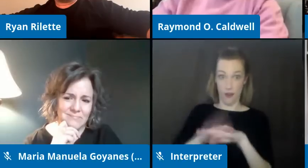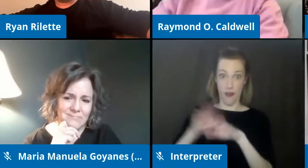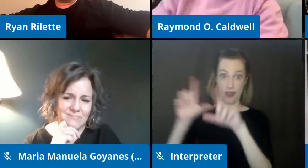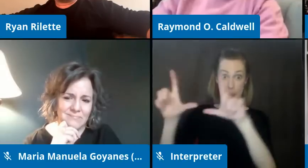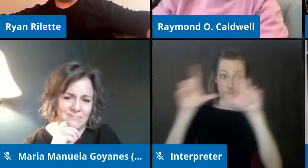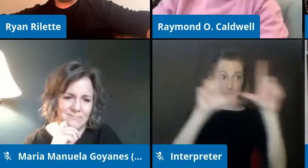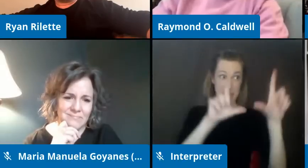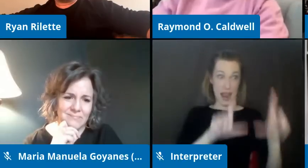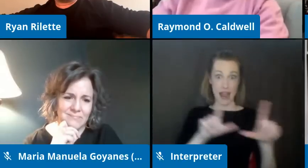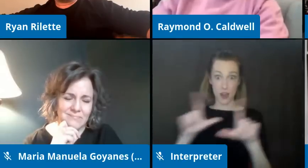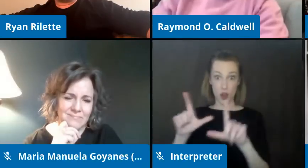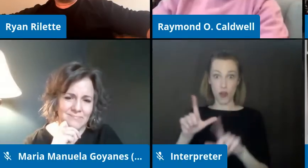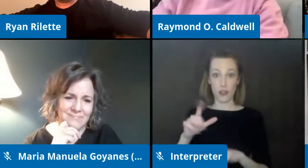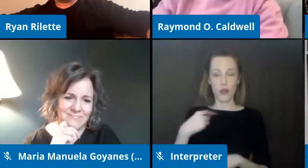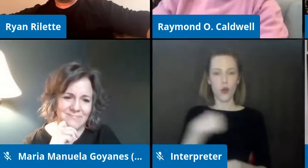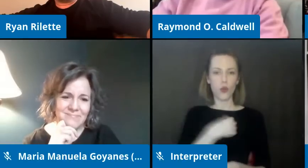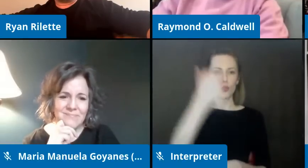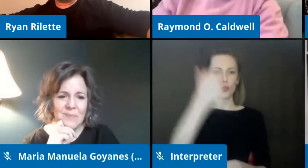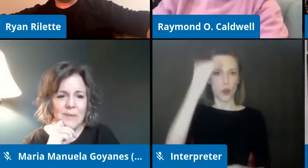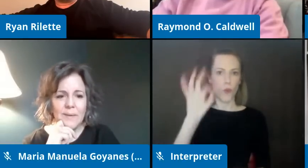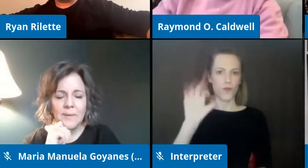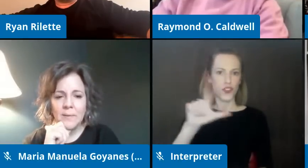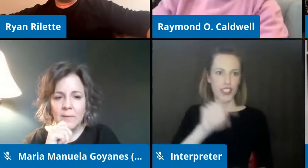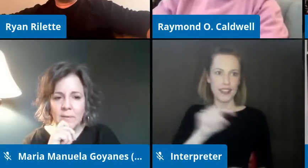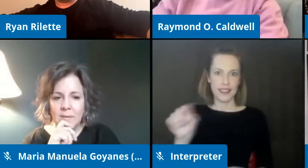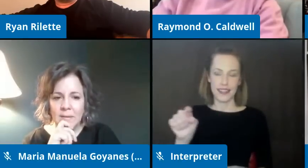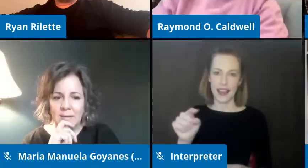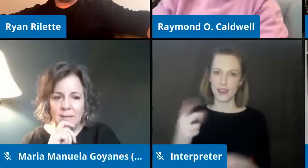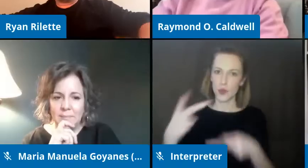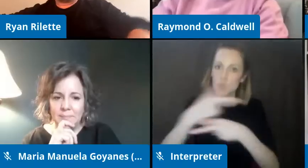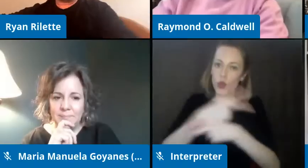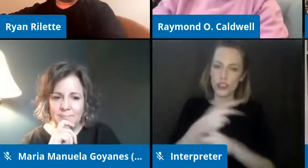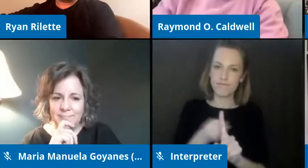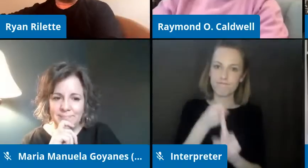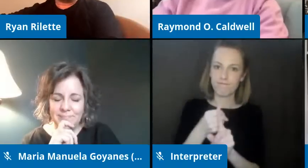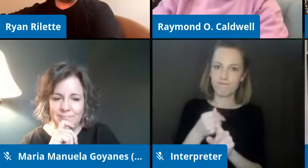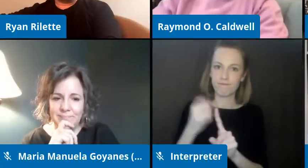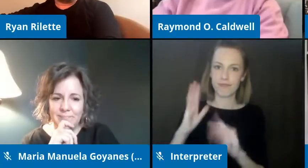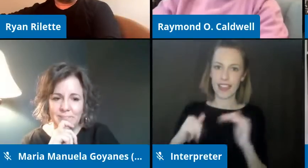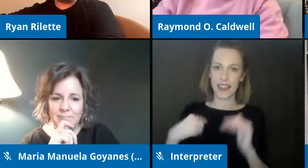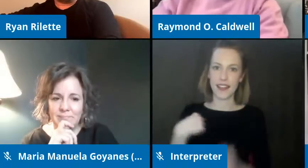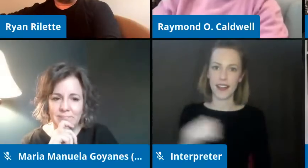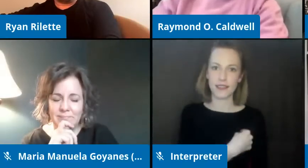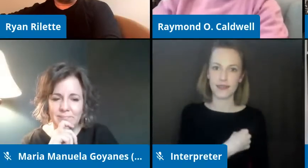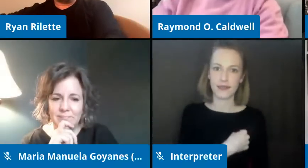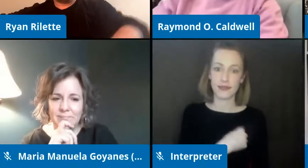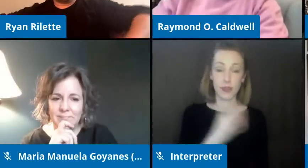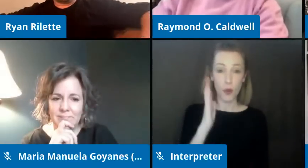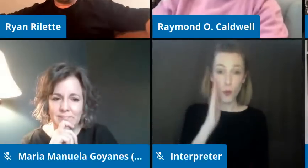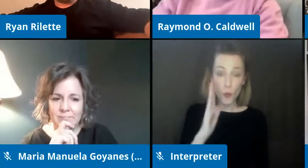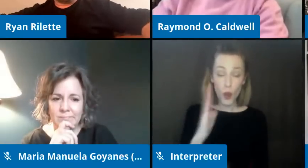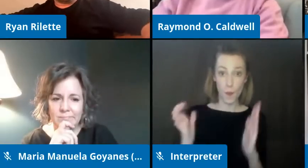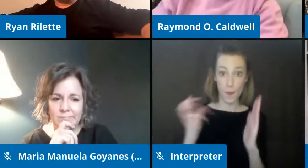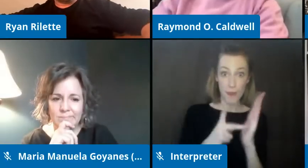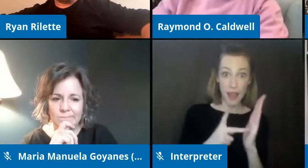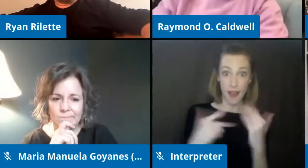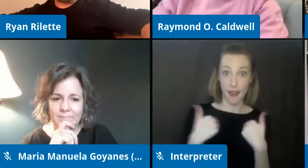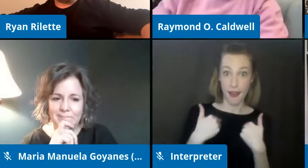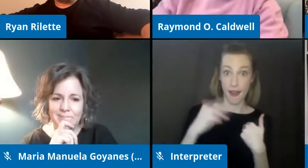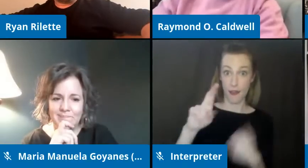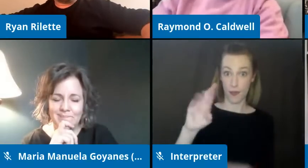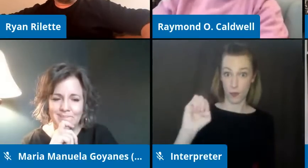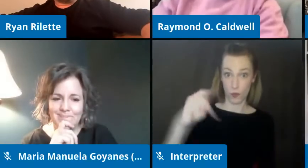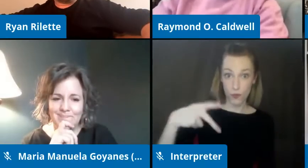You know, is there going to be a flight to rep companies and our freelance artists going to say, you know what, enough of